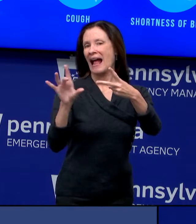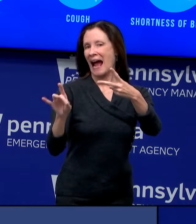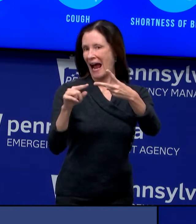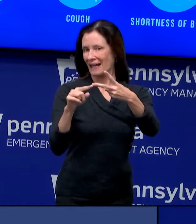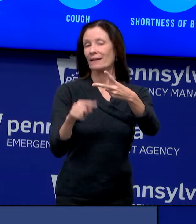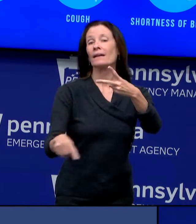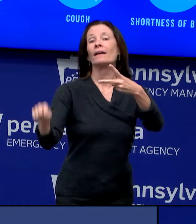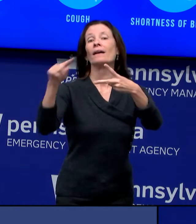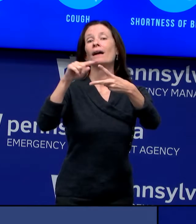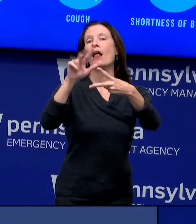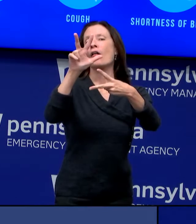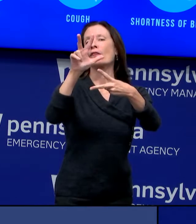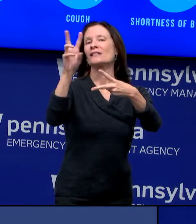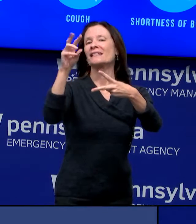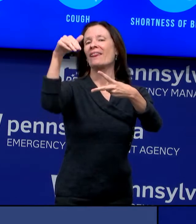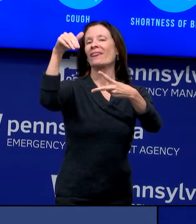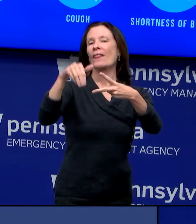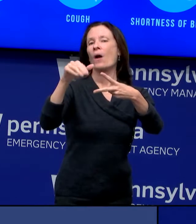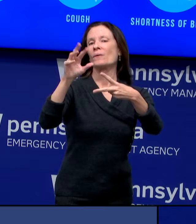cases.